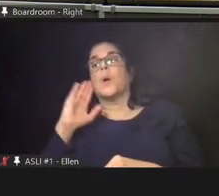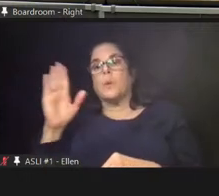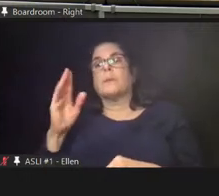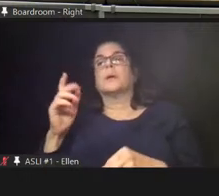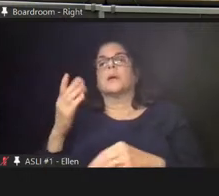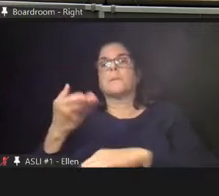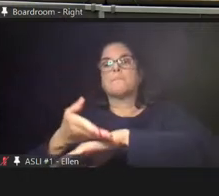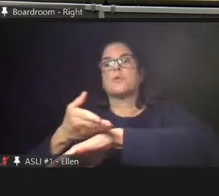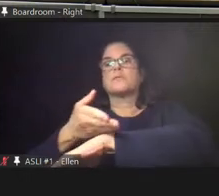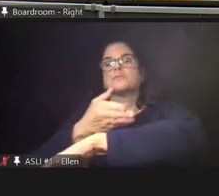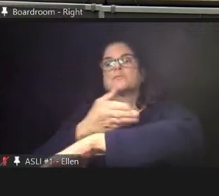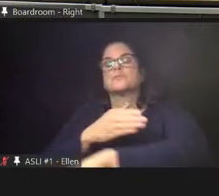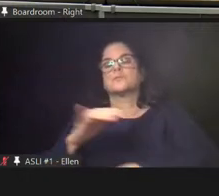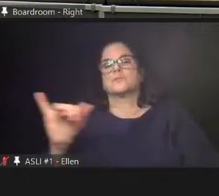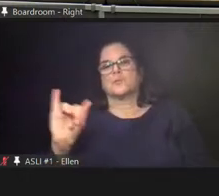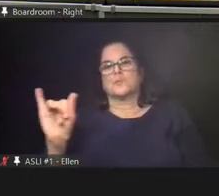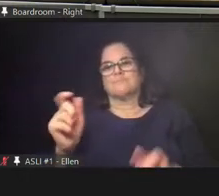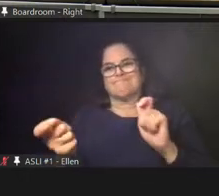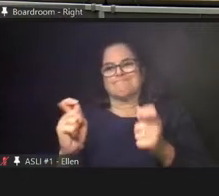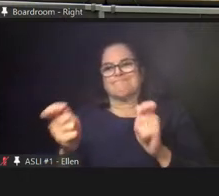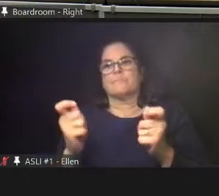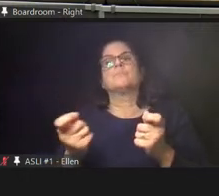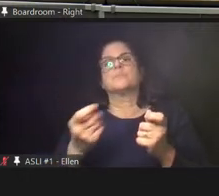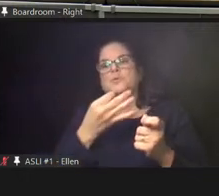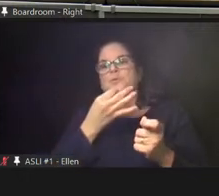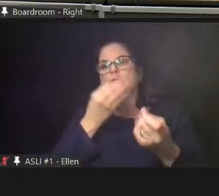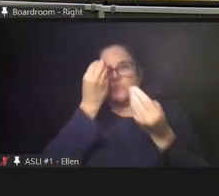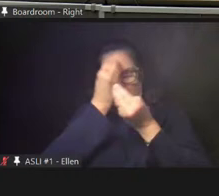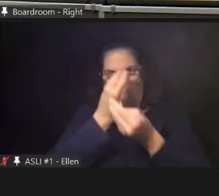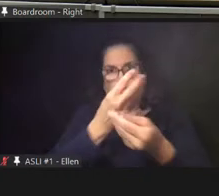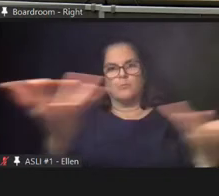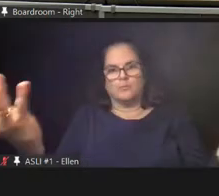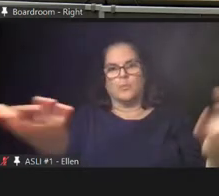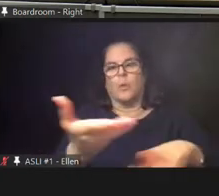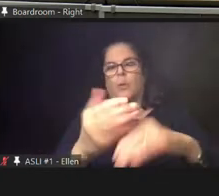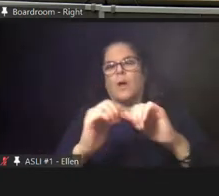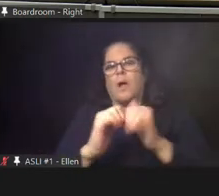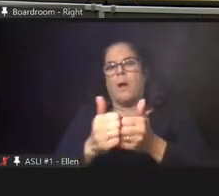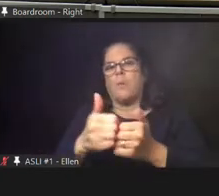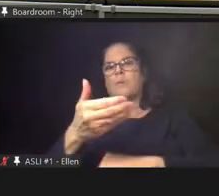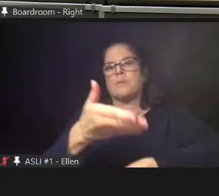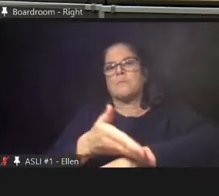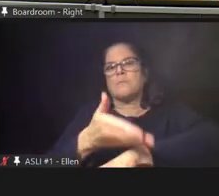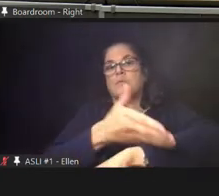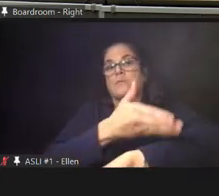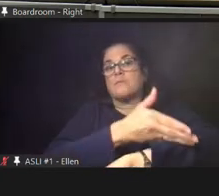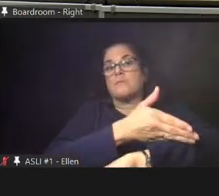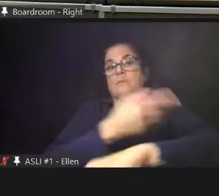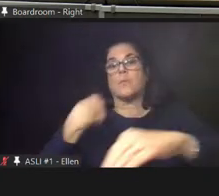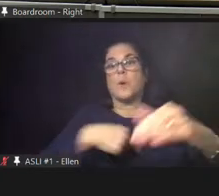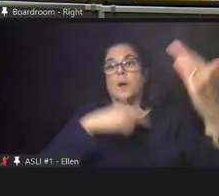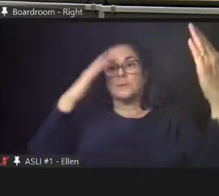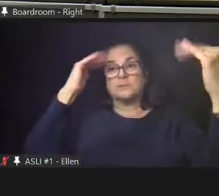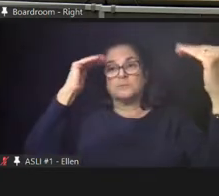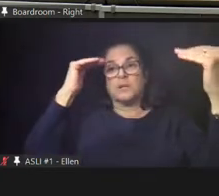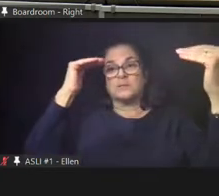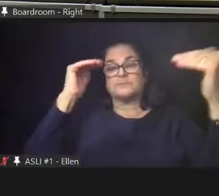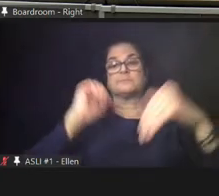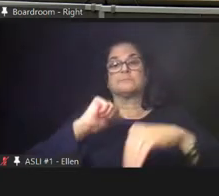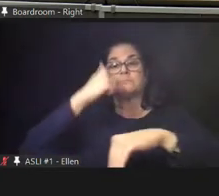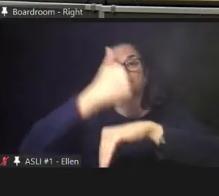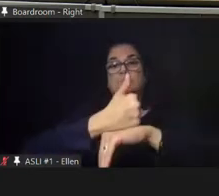well, and look forward to soon briefing you regarding improvements there. It is our expectation that we'll be putting in place the